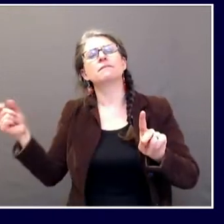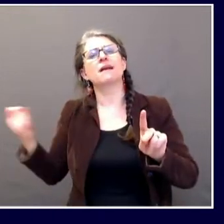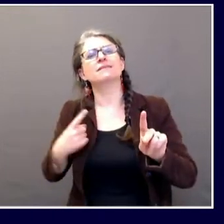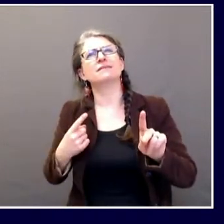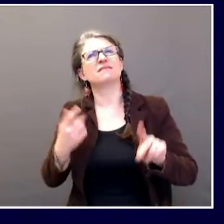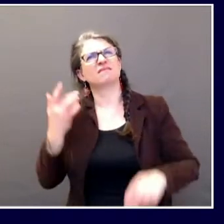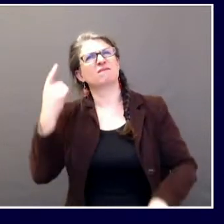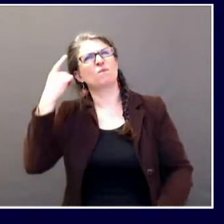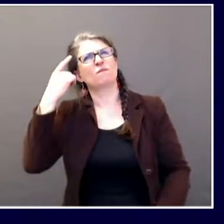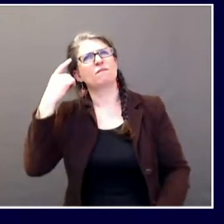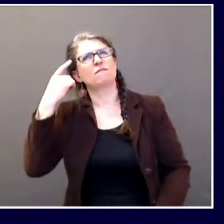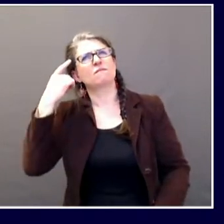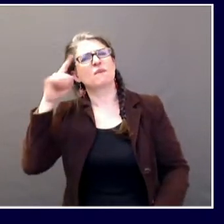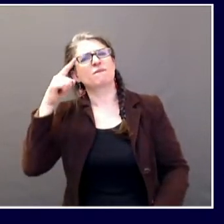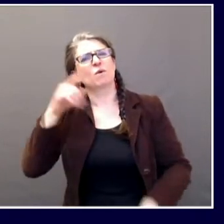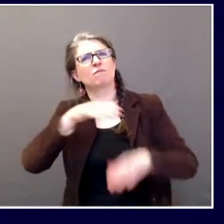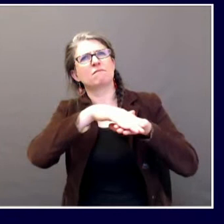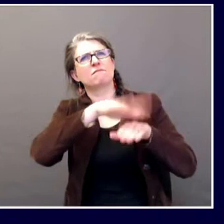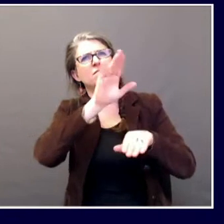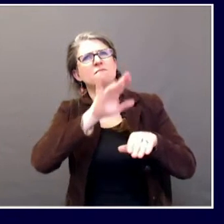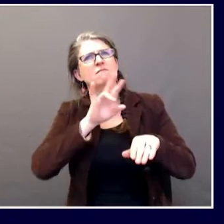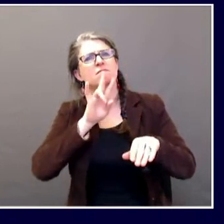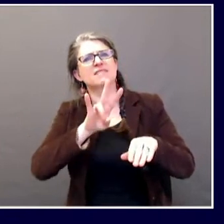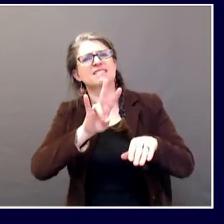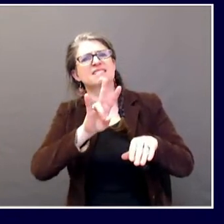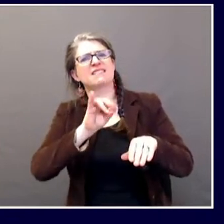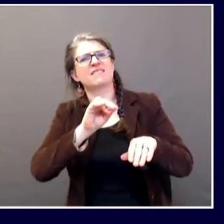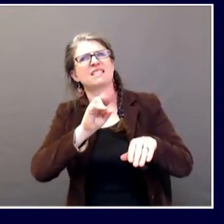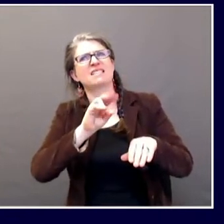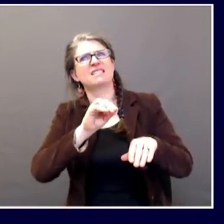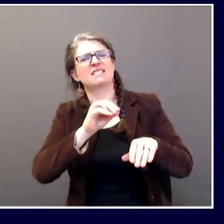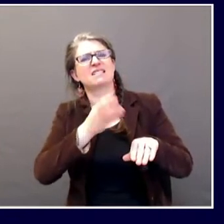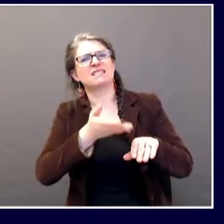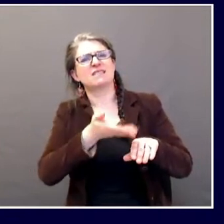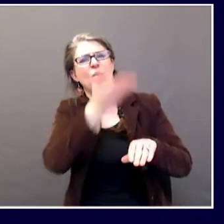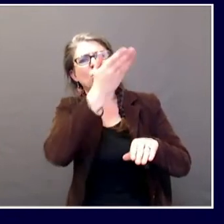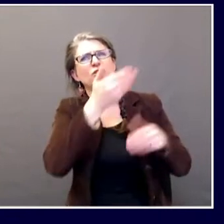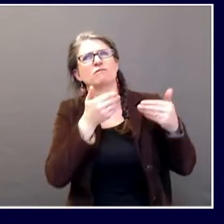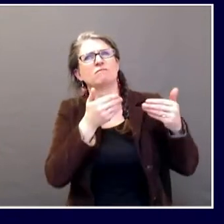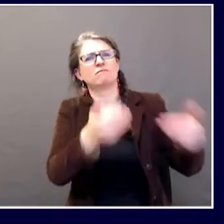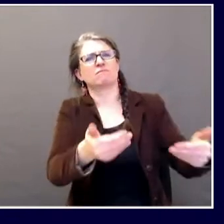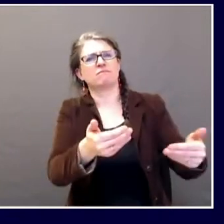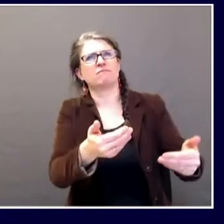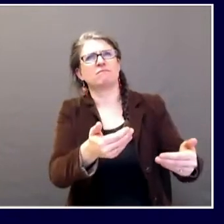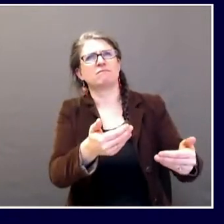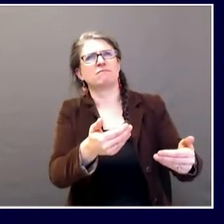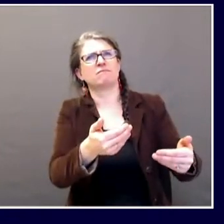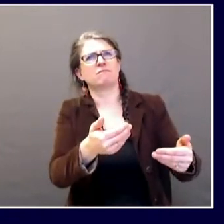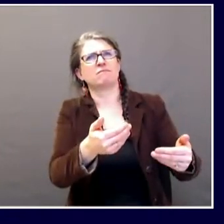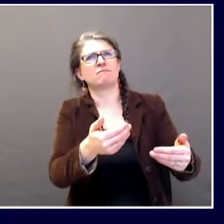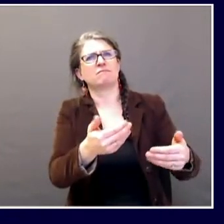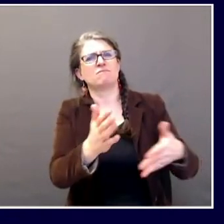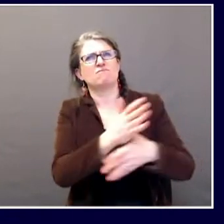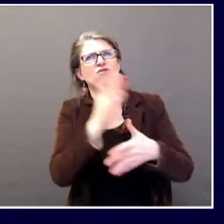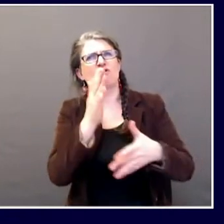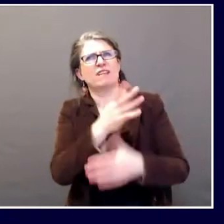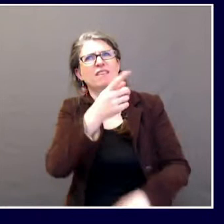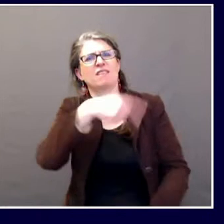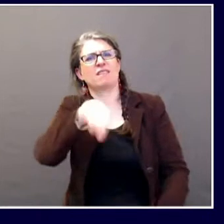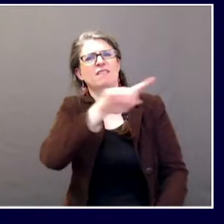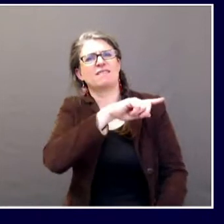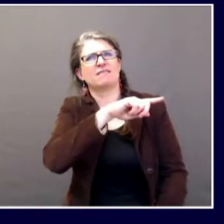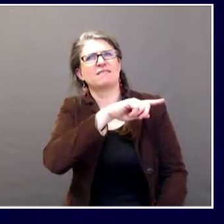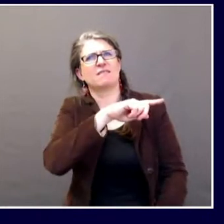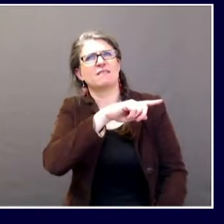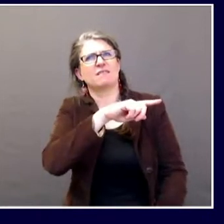outcome aren't being prioritized over healthier folks in that age range. That's not a question that's asked on any of the